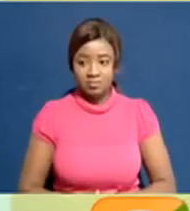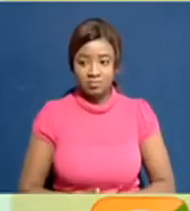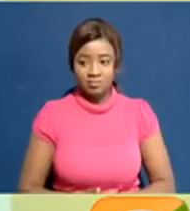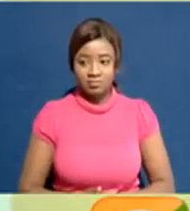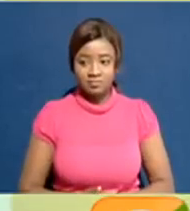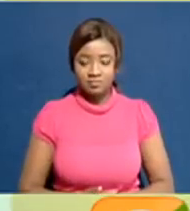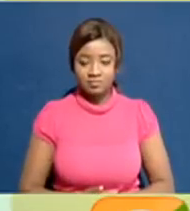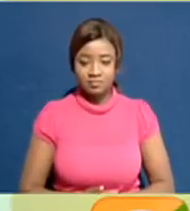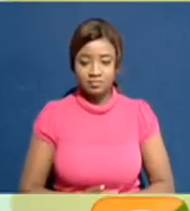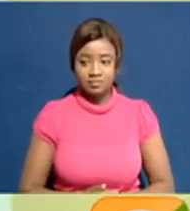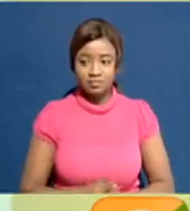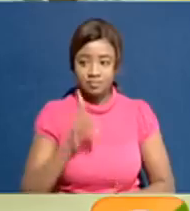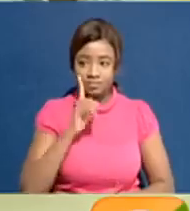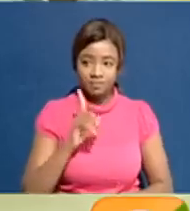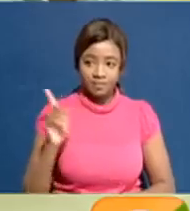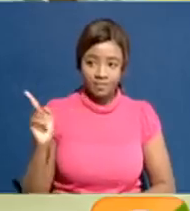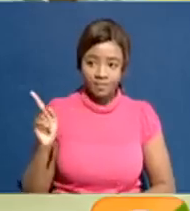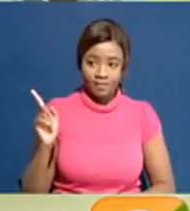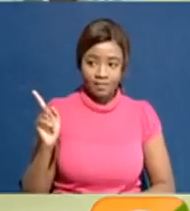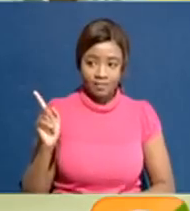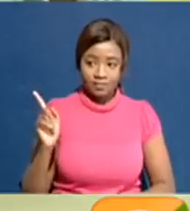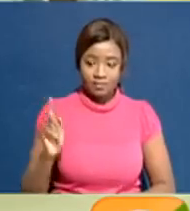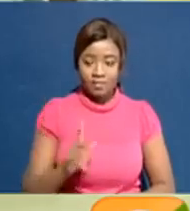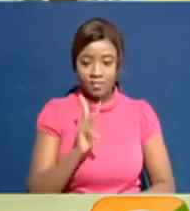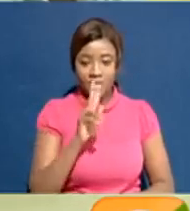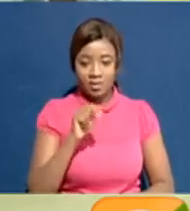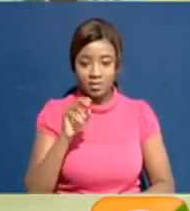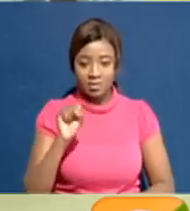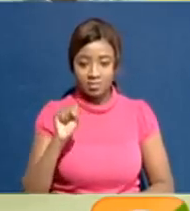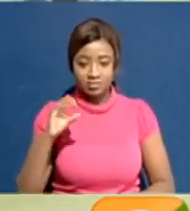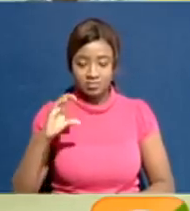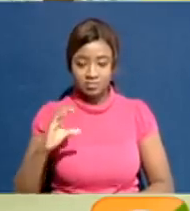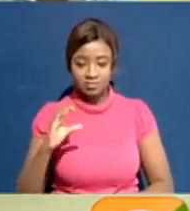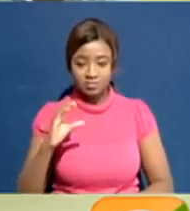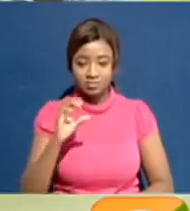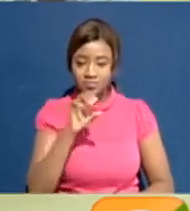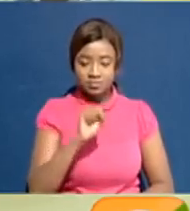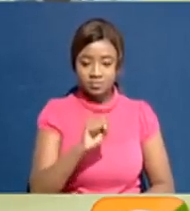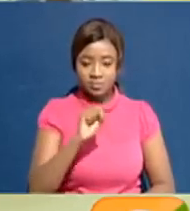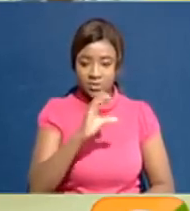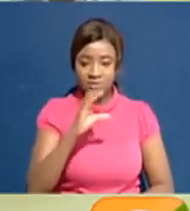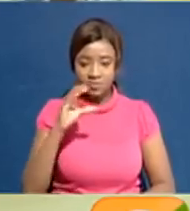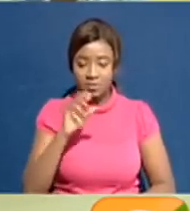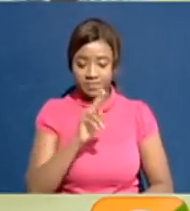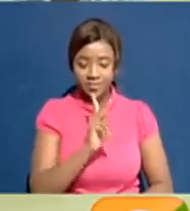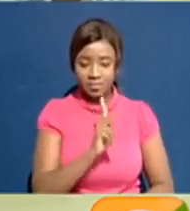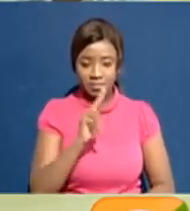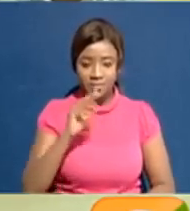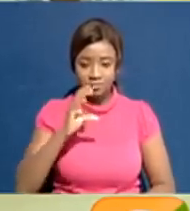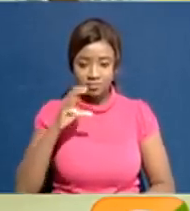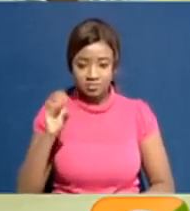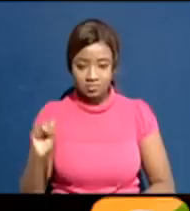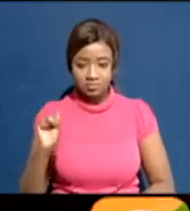Yes. The civil society under the umbrella of Kenya National Civil Society Center joined in rejecting nomination of